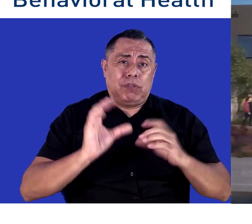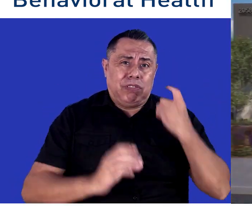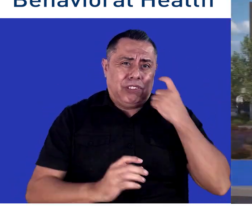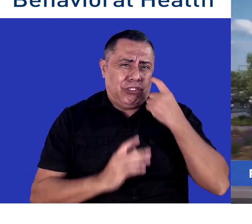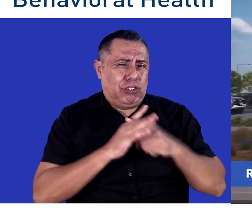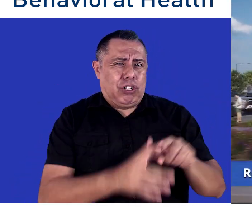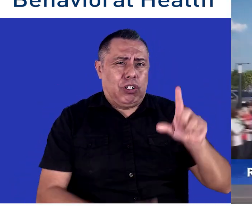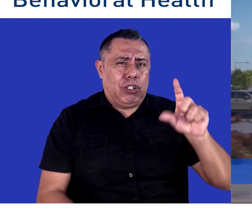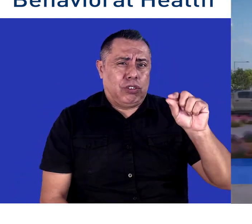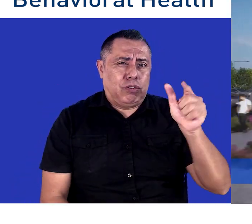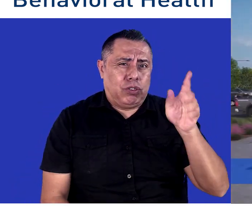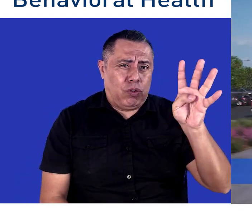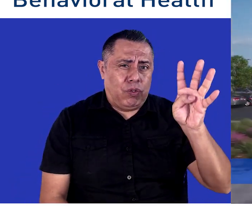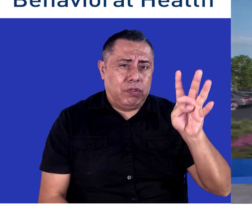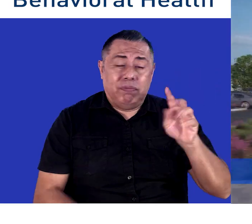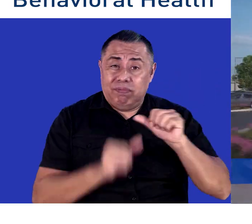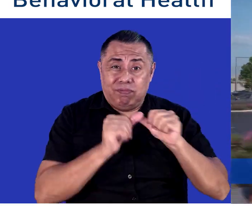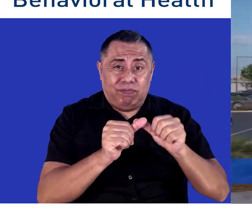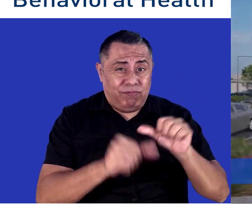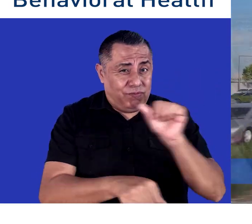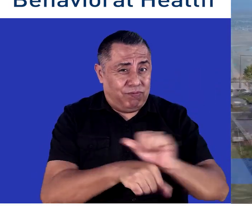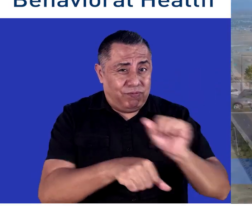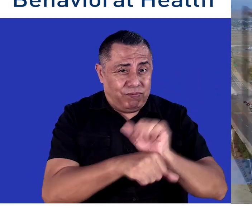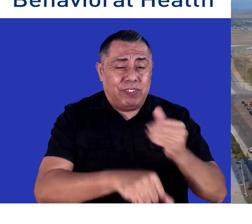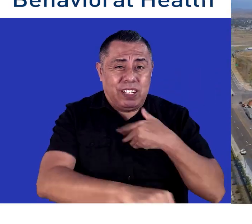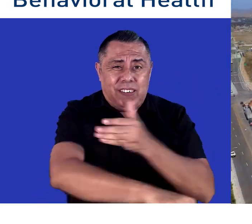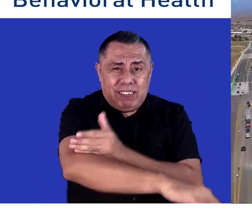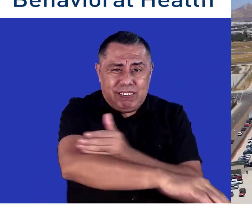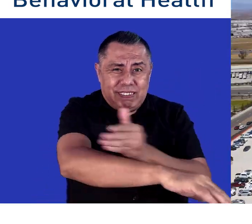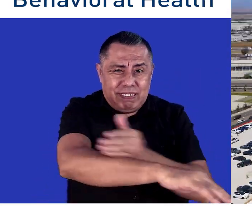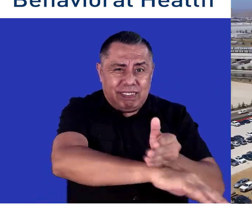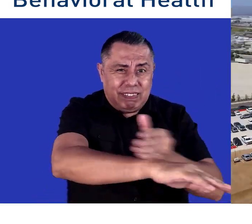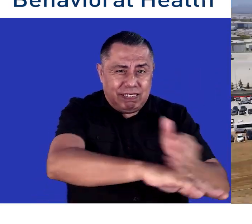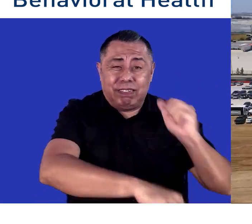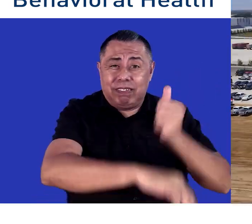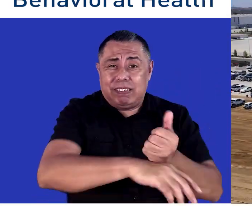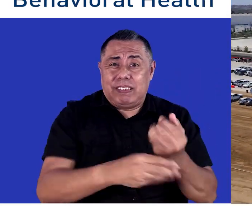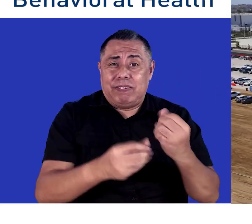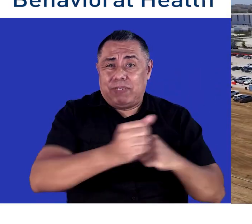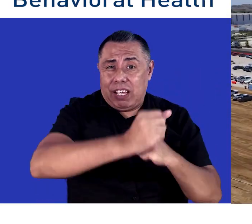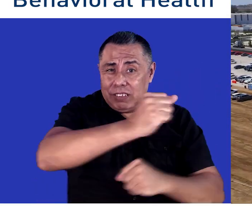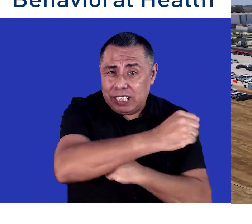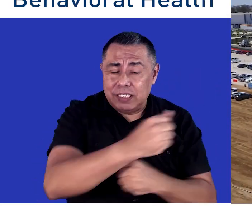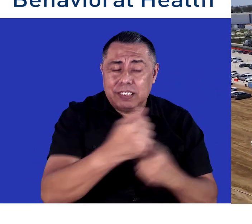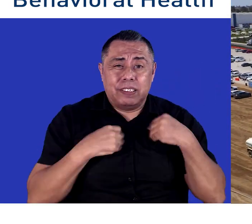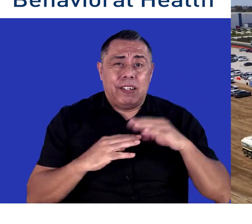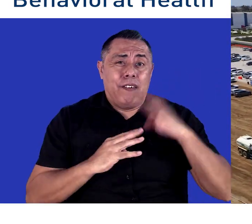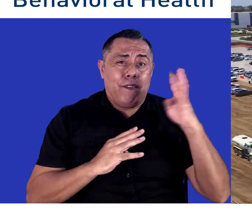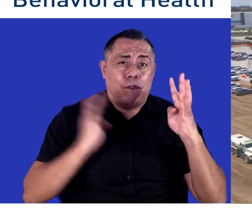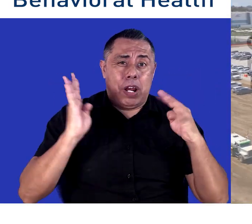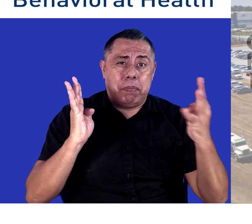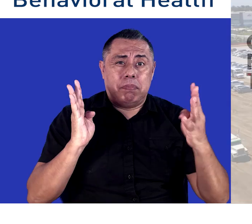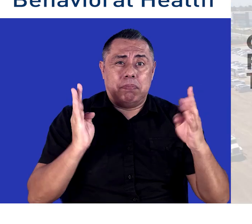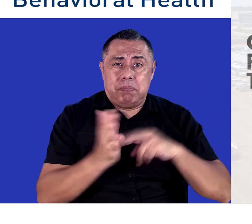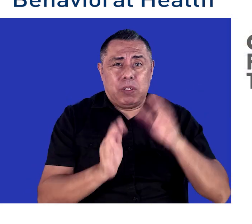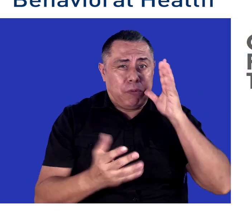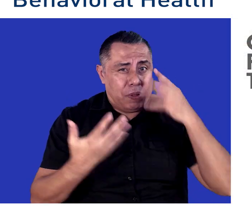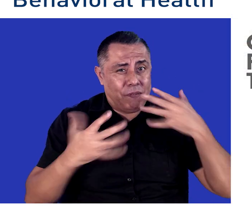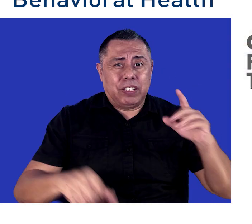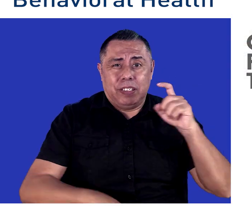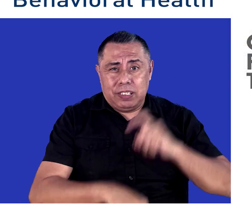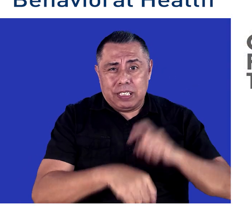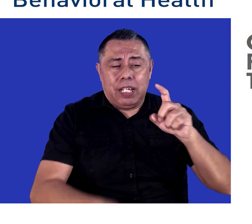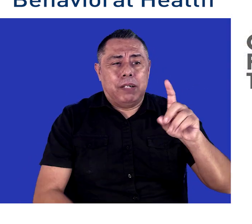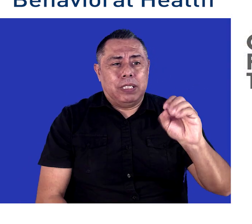in 2024 and continues, including site grading, foundation work, and initial framing, all keeping us